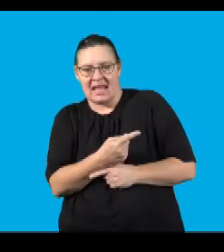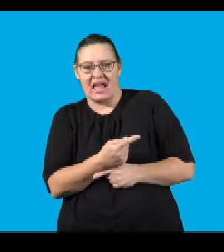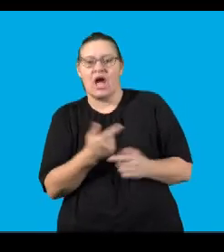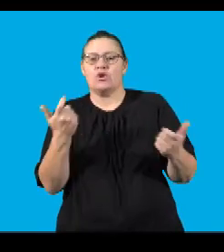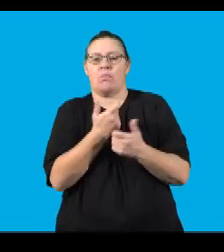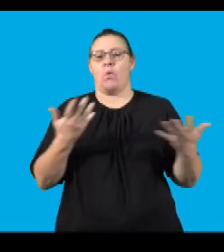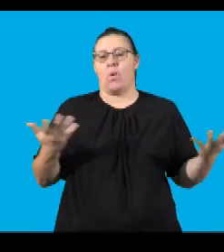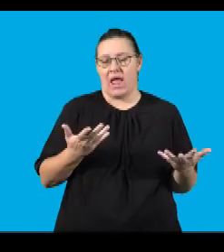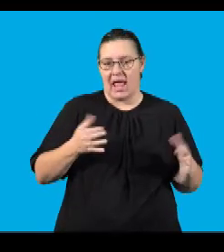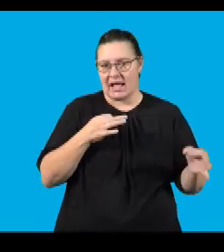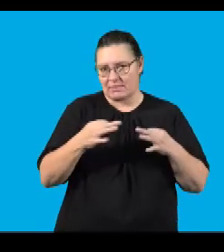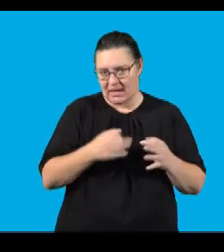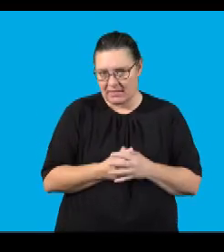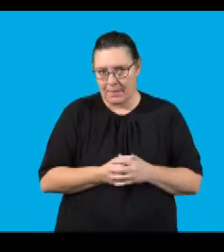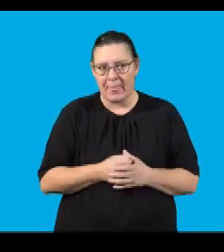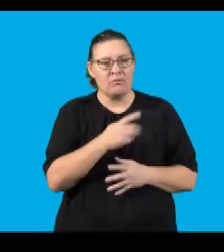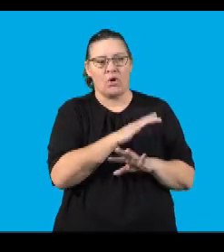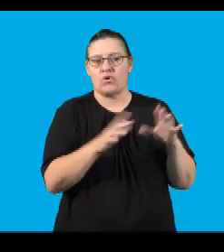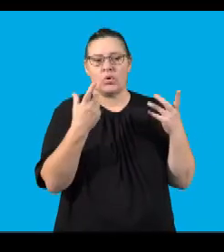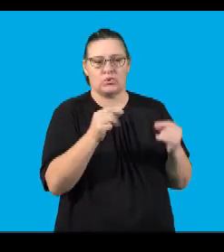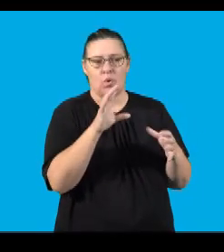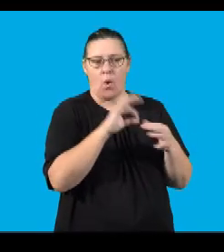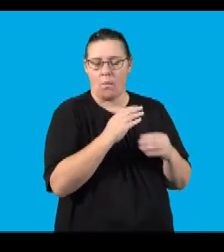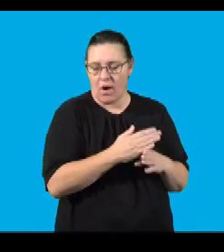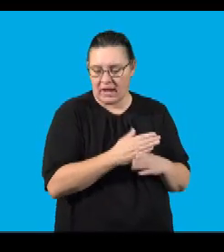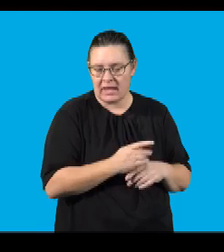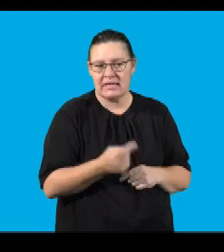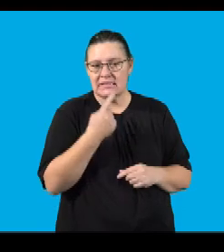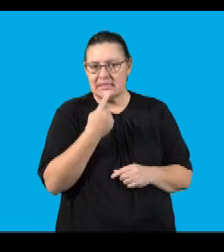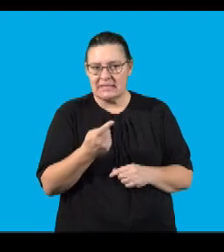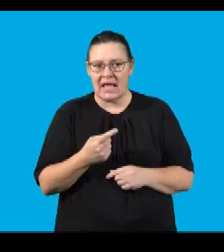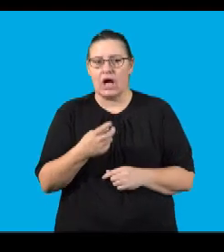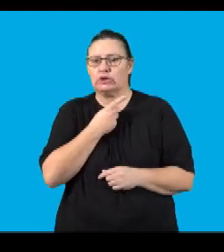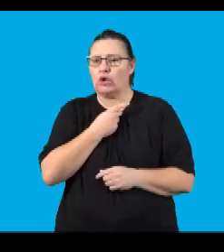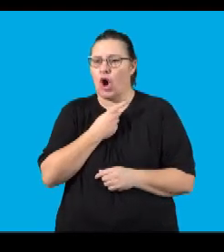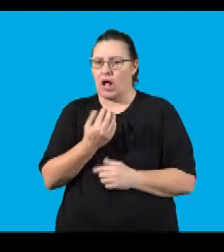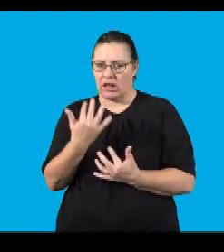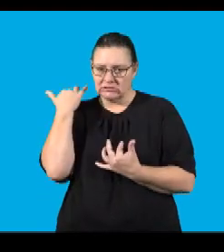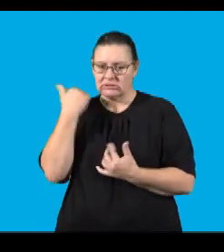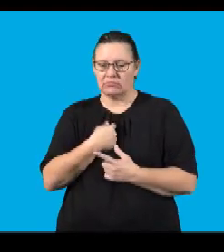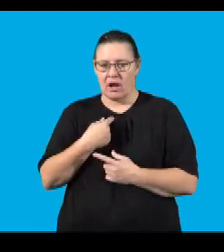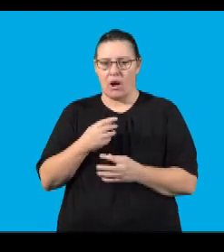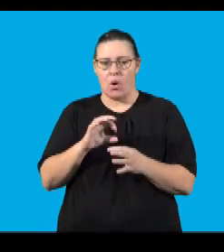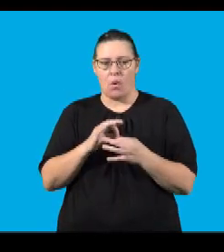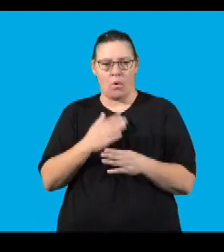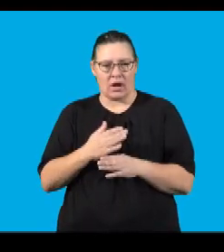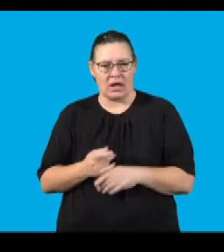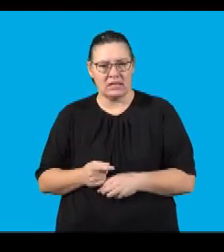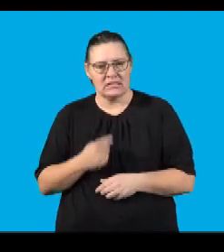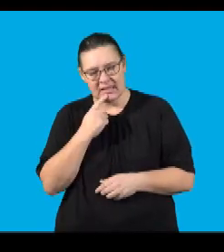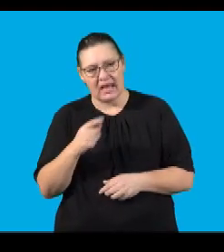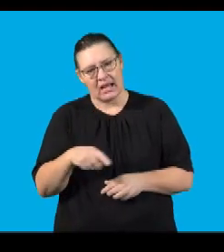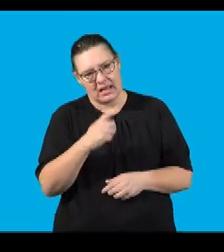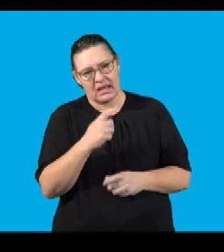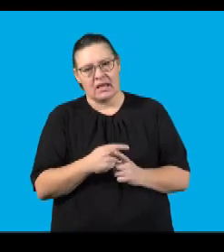the humor is. Here, Tandy didn't do her homework and she says that the dog ate her homework and the teacher sends her